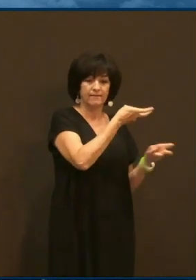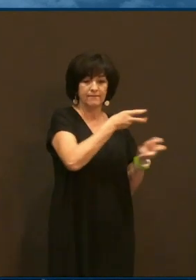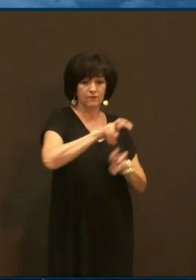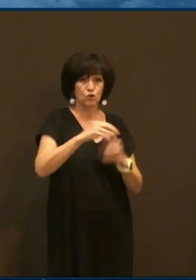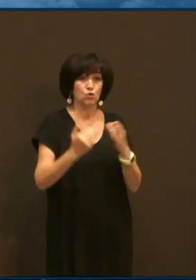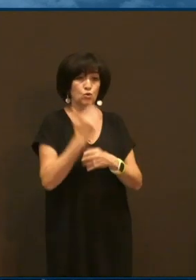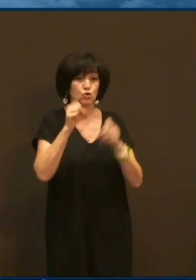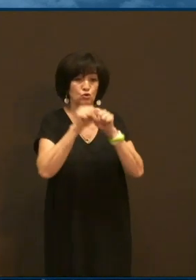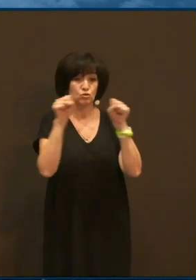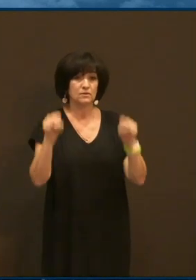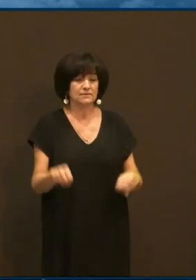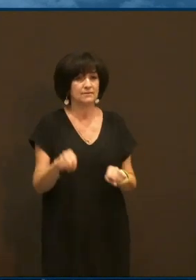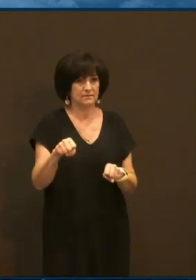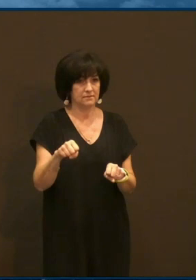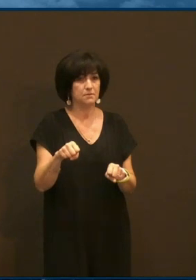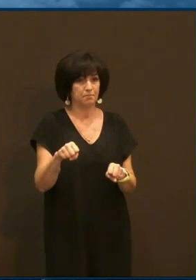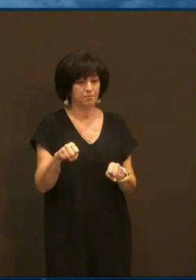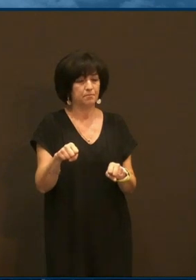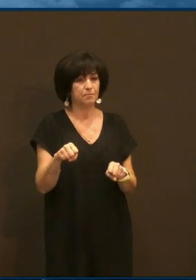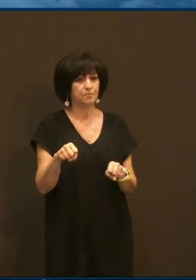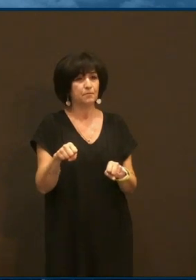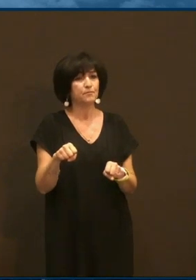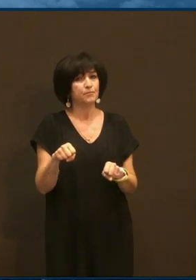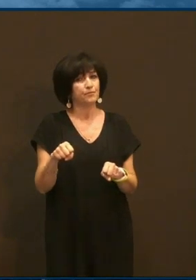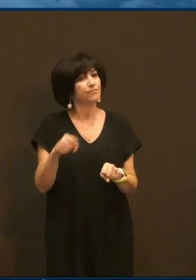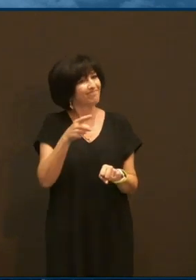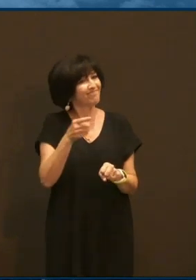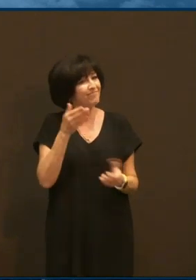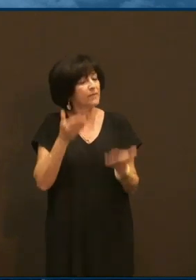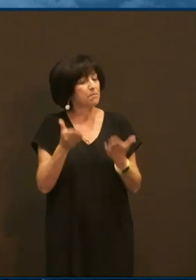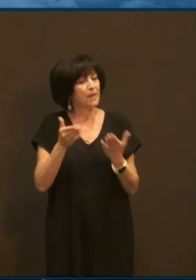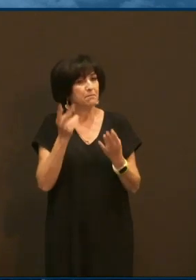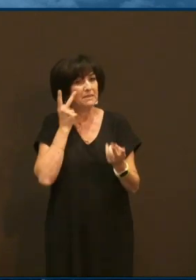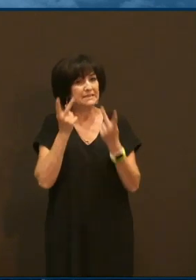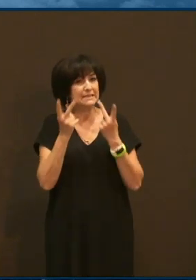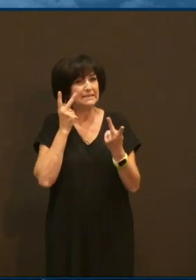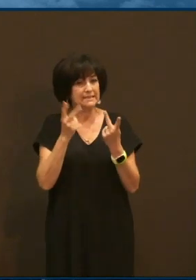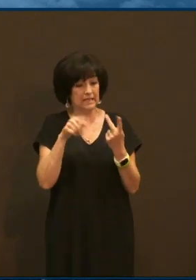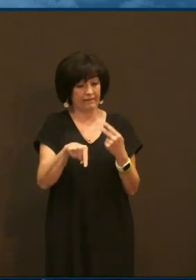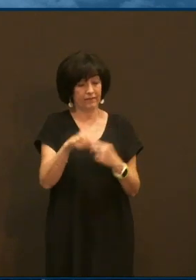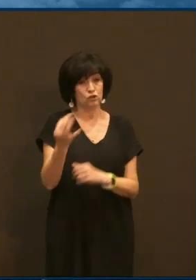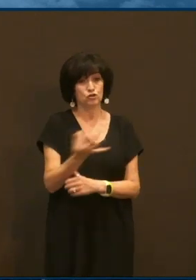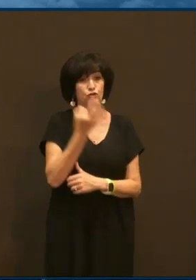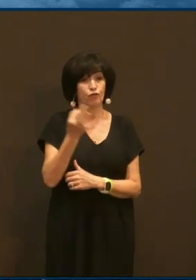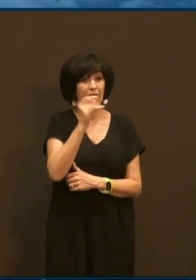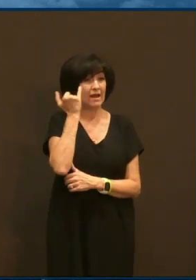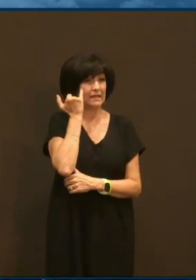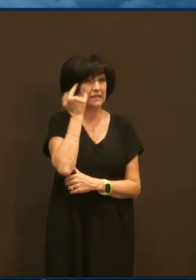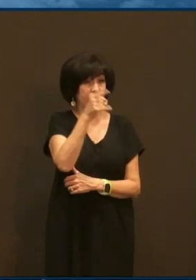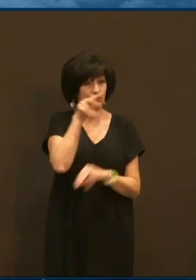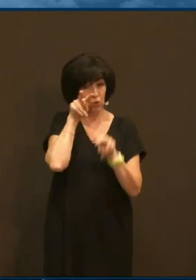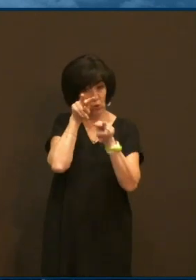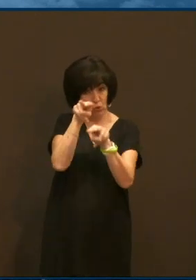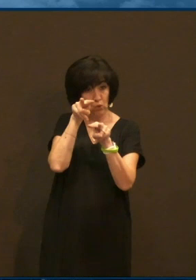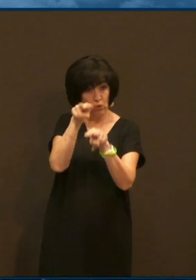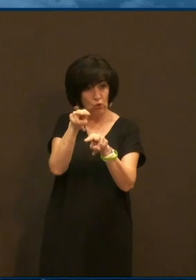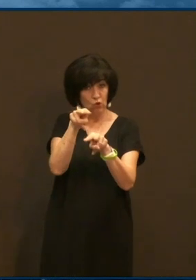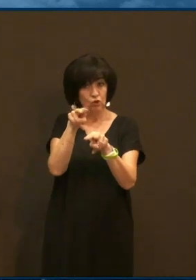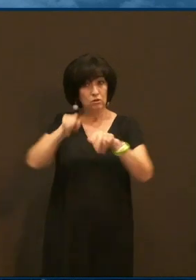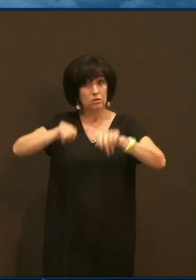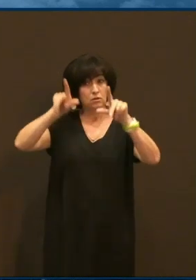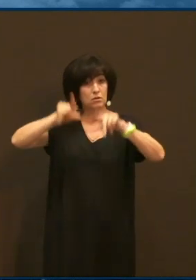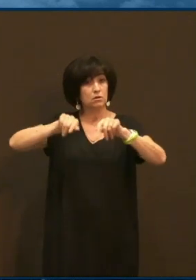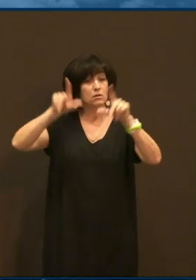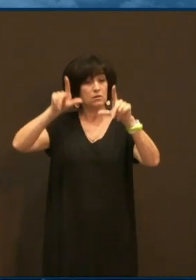on Salesforce, you may find that for Friday, there may not be updates in